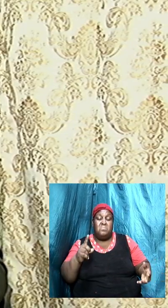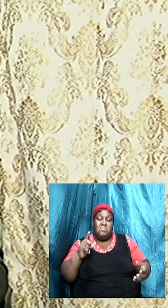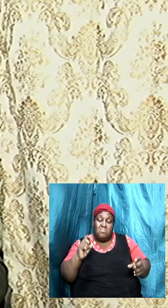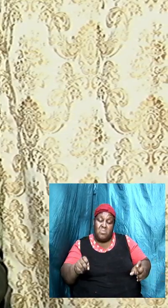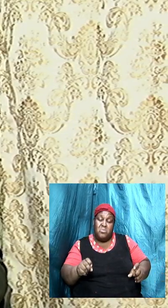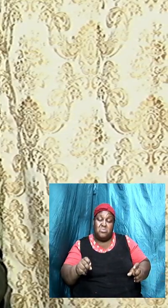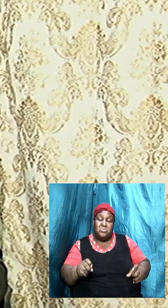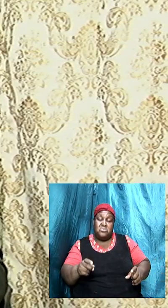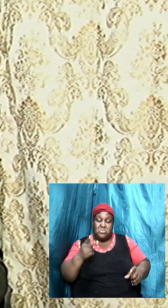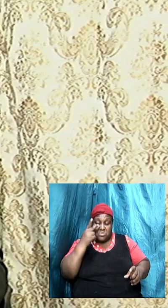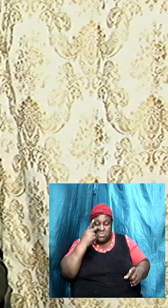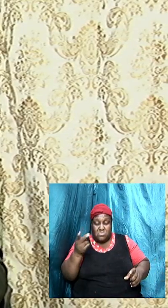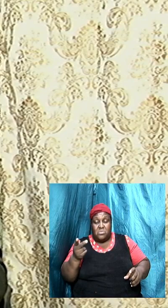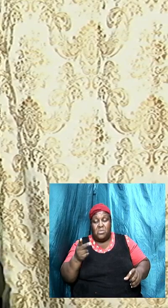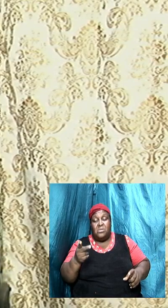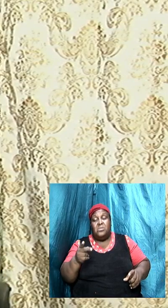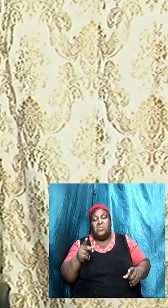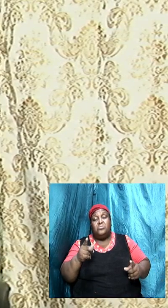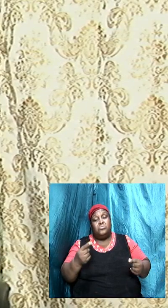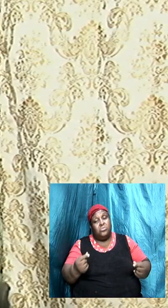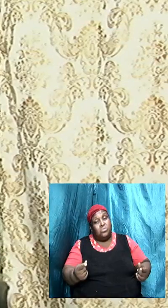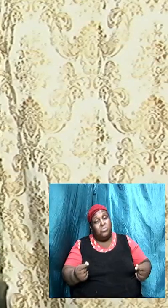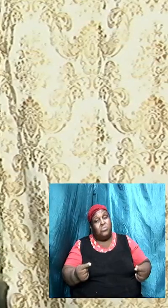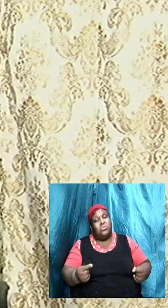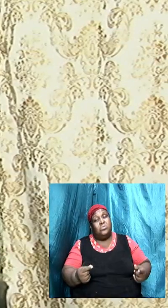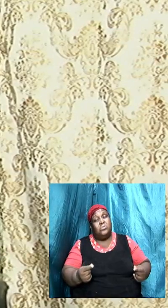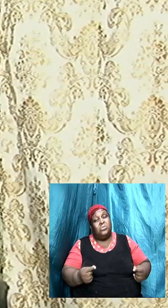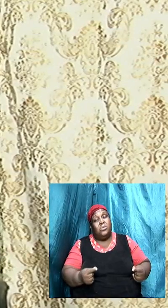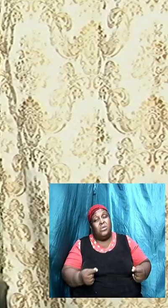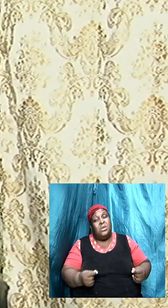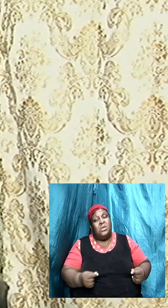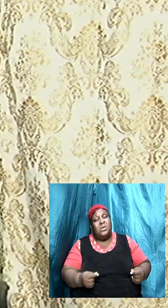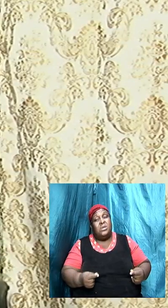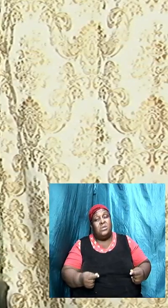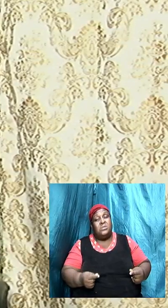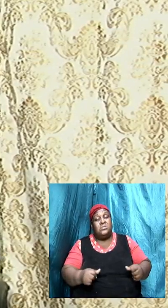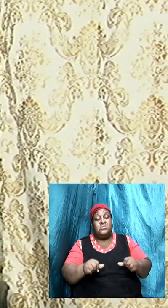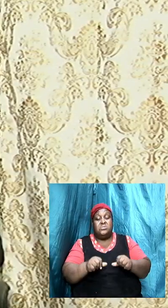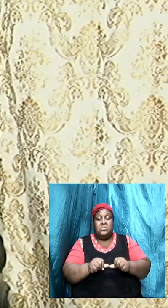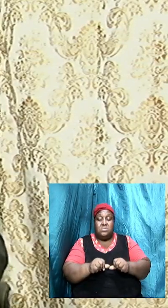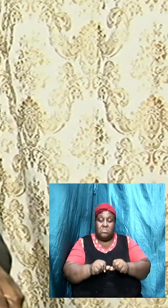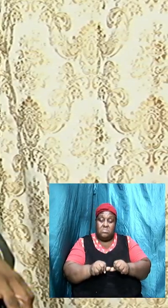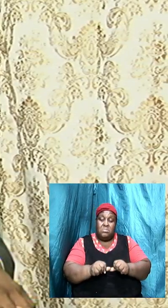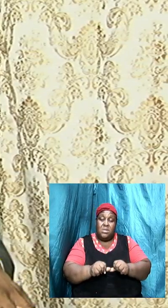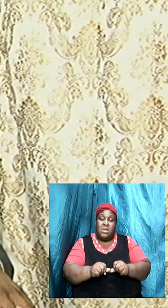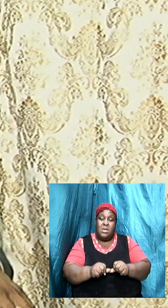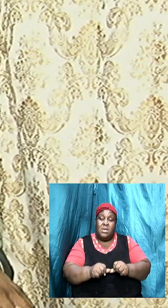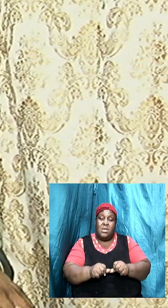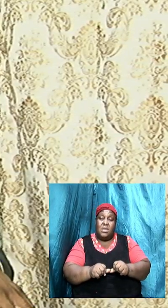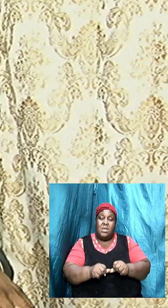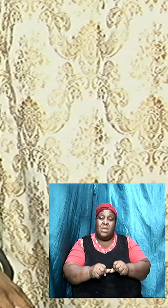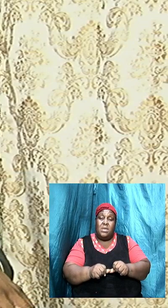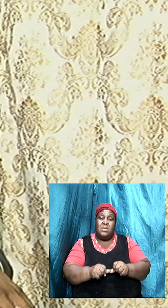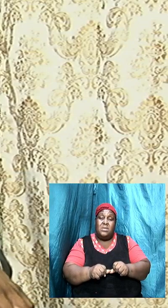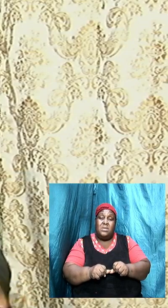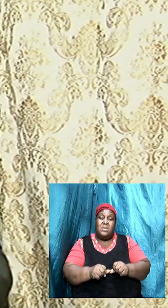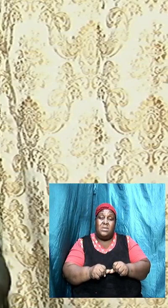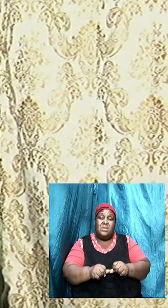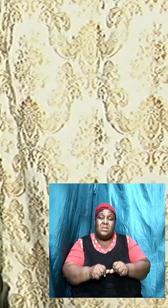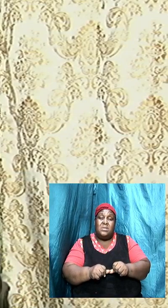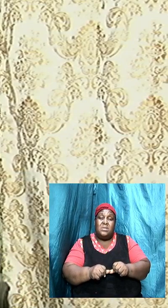this pandemic is doing is to destabilize the saints of the Most High God.